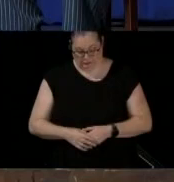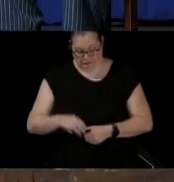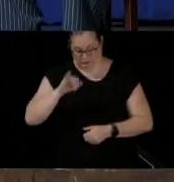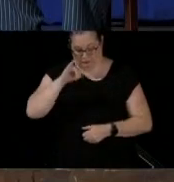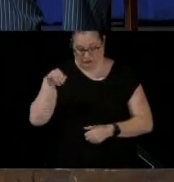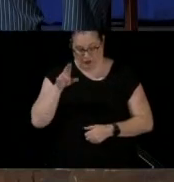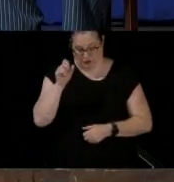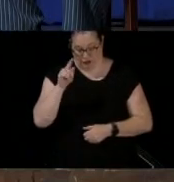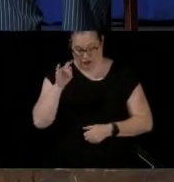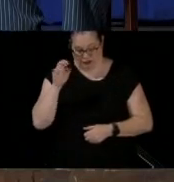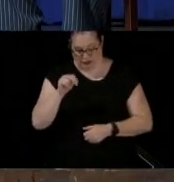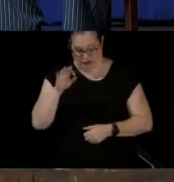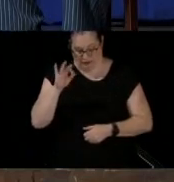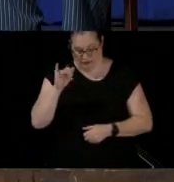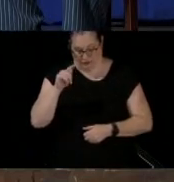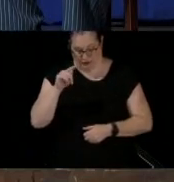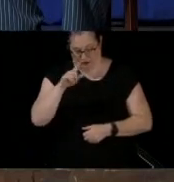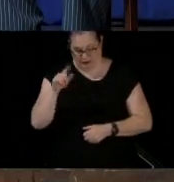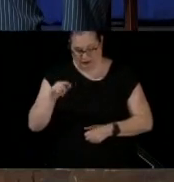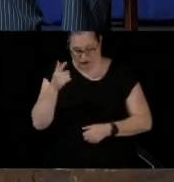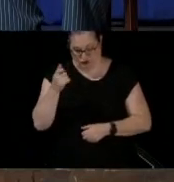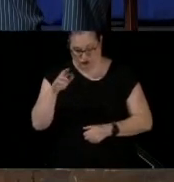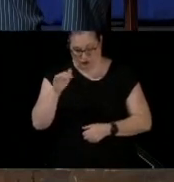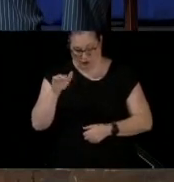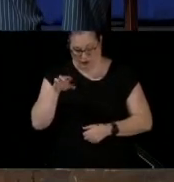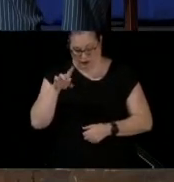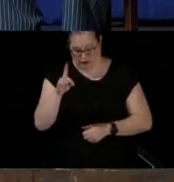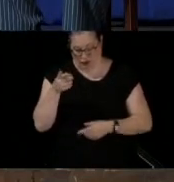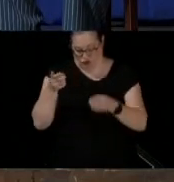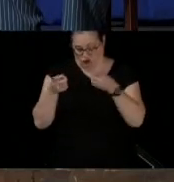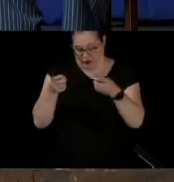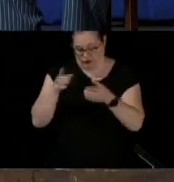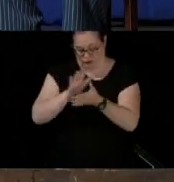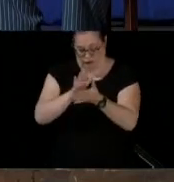Mr. Justin Fitzgerald, Director of Schools.